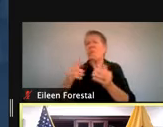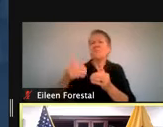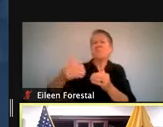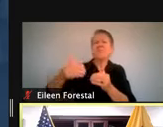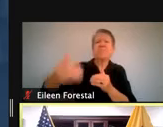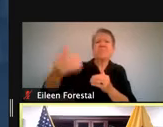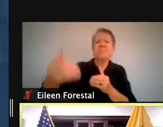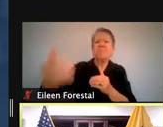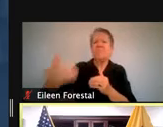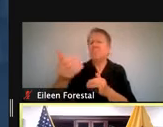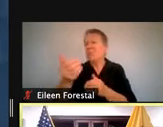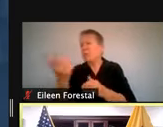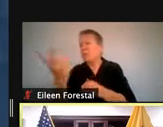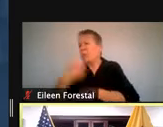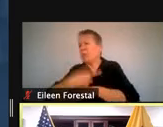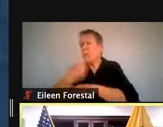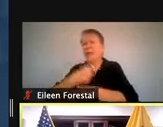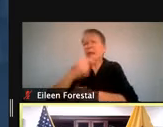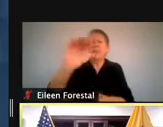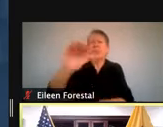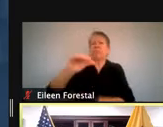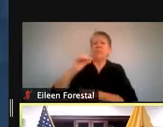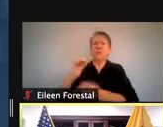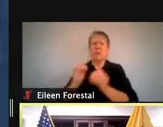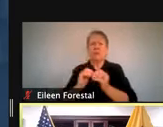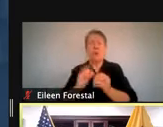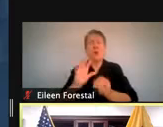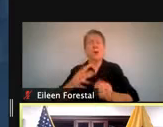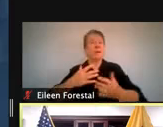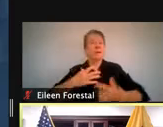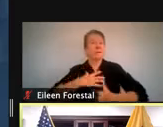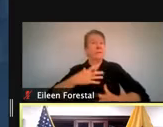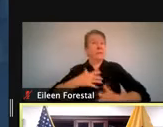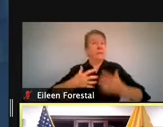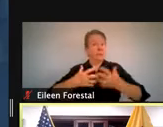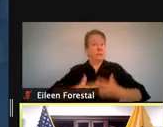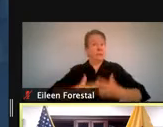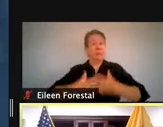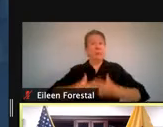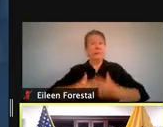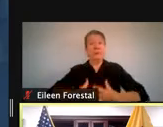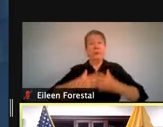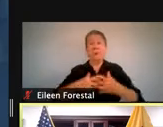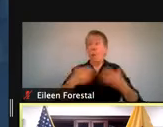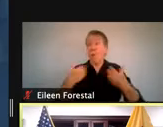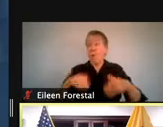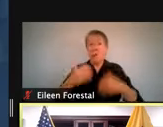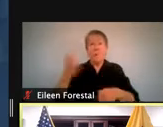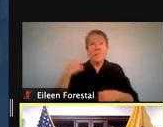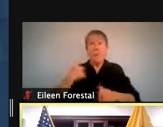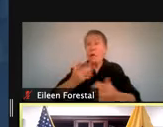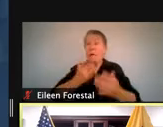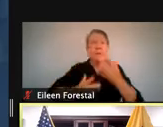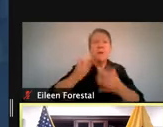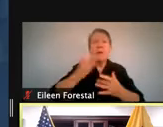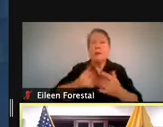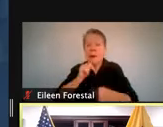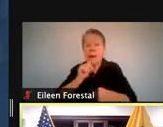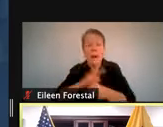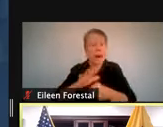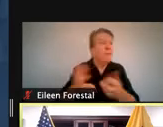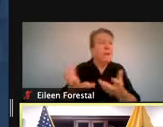And finally, ventilators, a shortage of which we all remember we aggressively battled against this spring in our effort to save every life